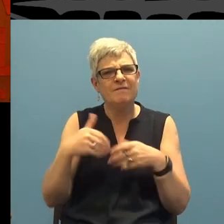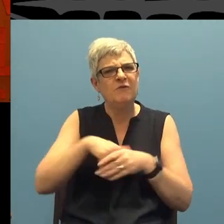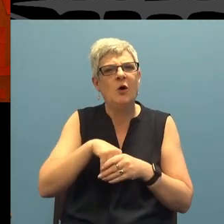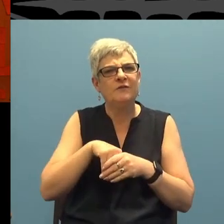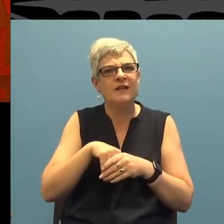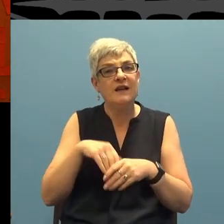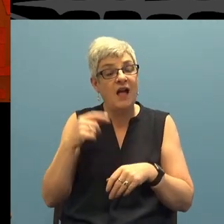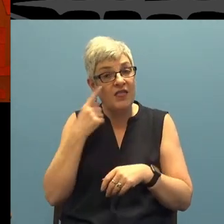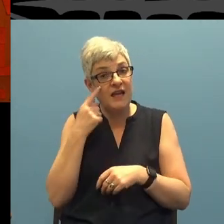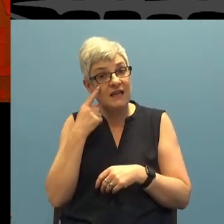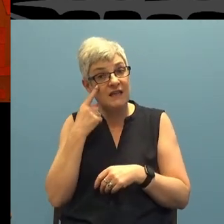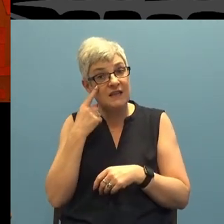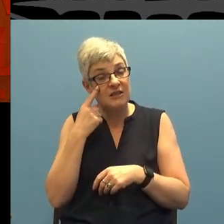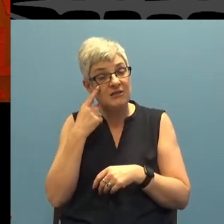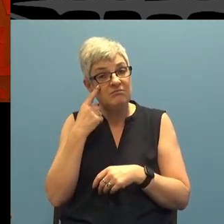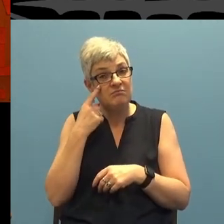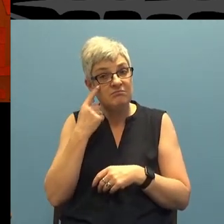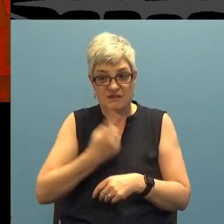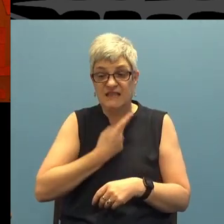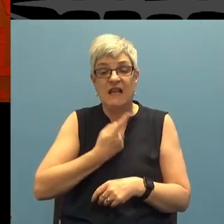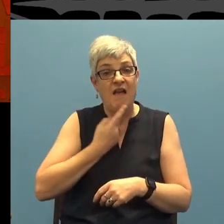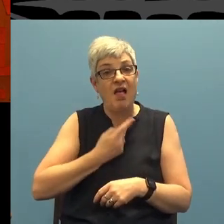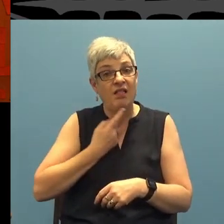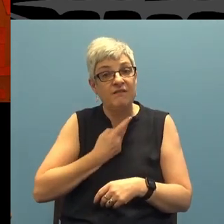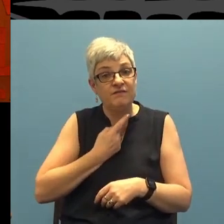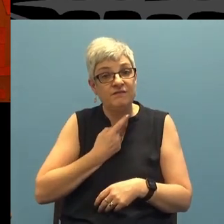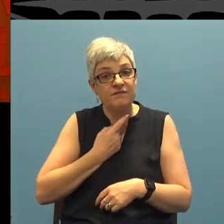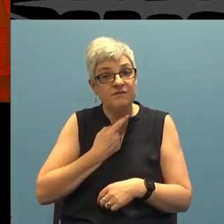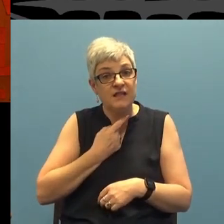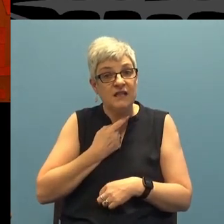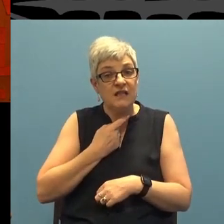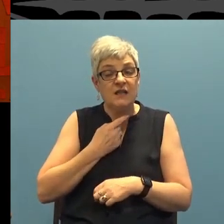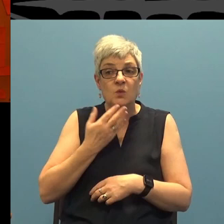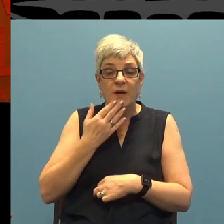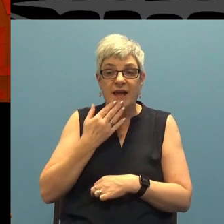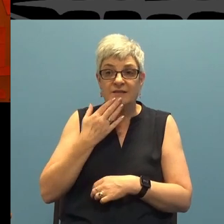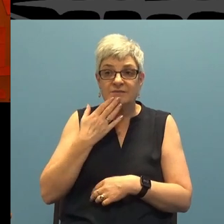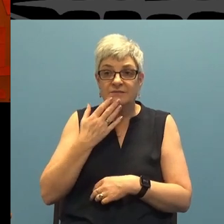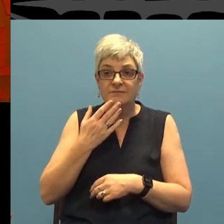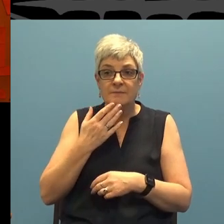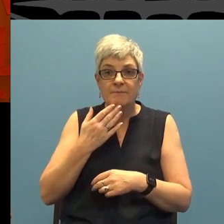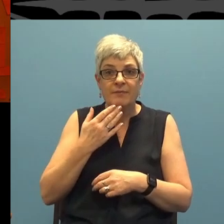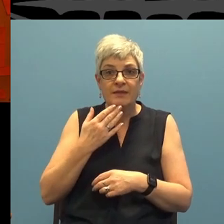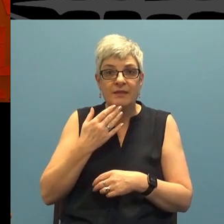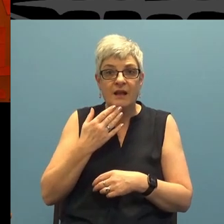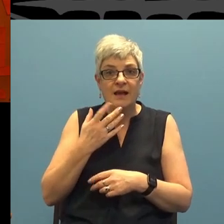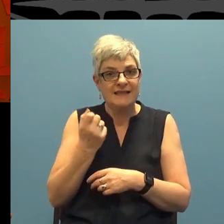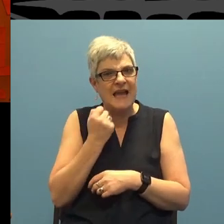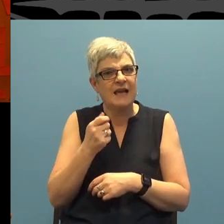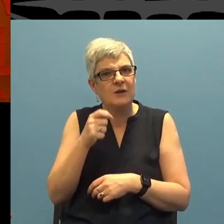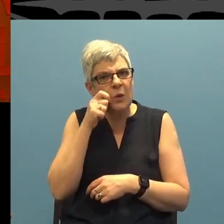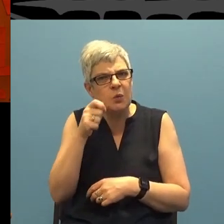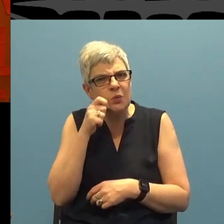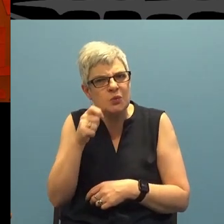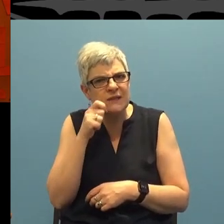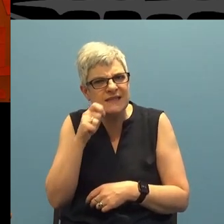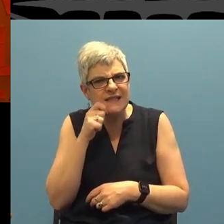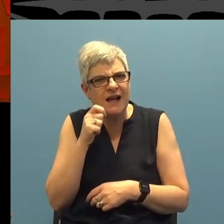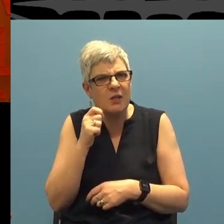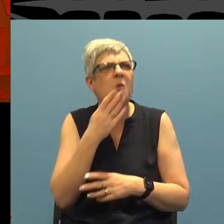do it myself once I get the clue pages off the email. But glad I did